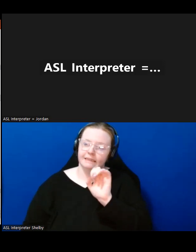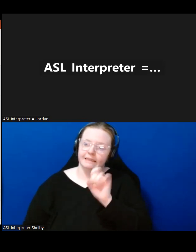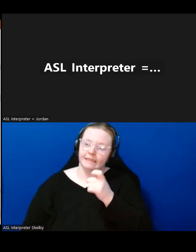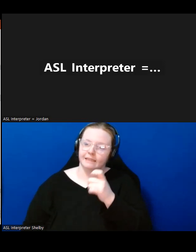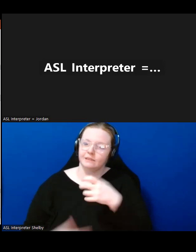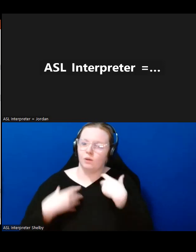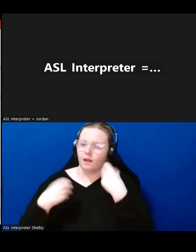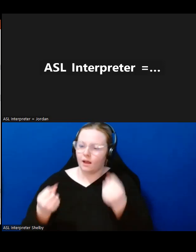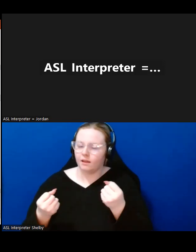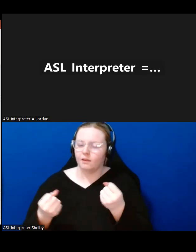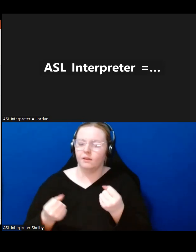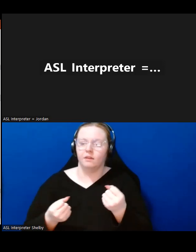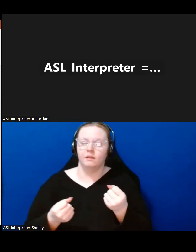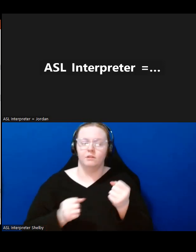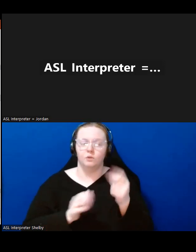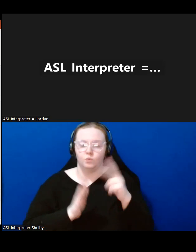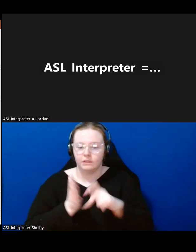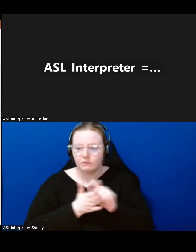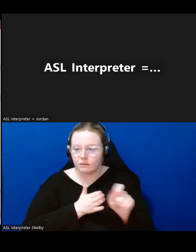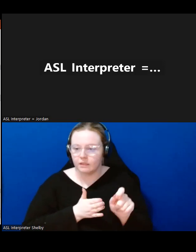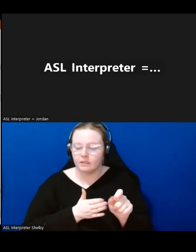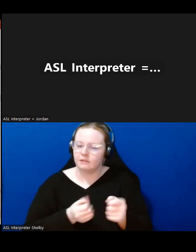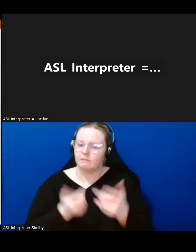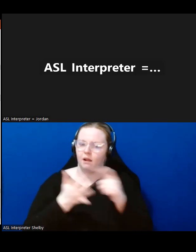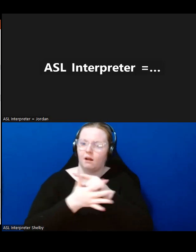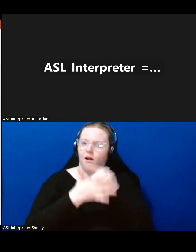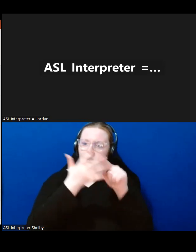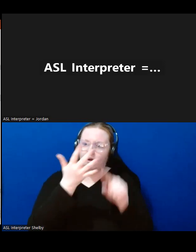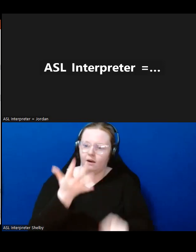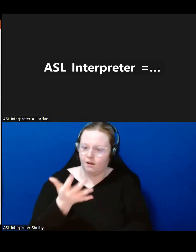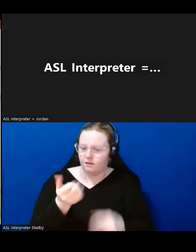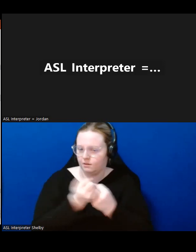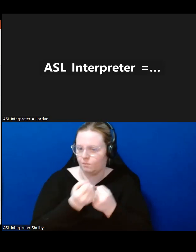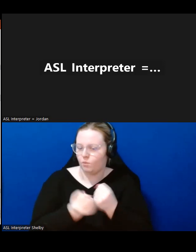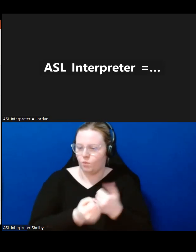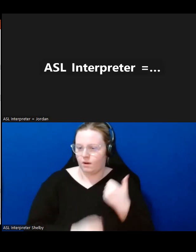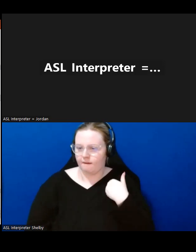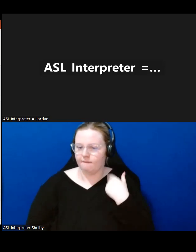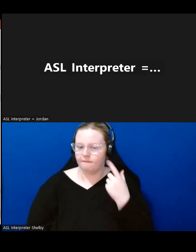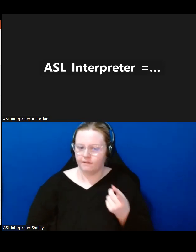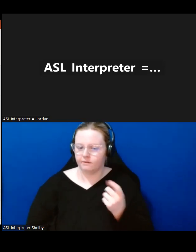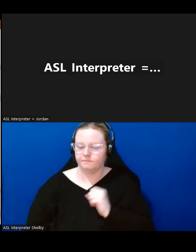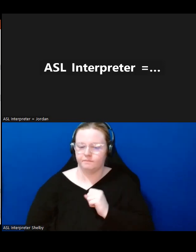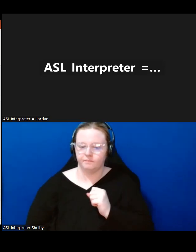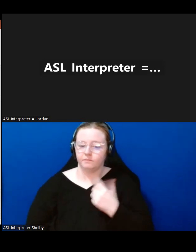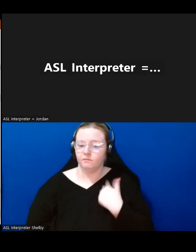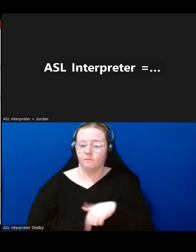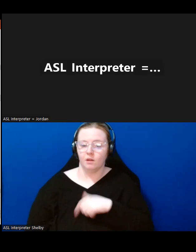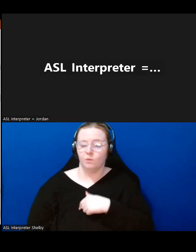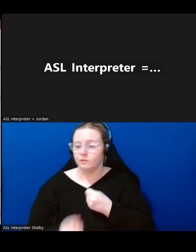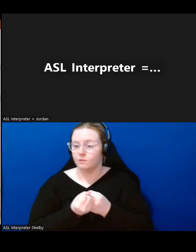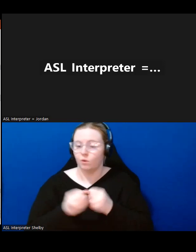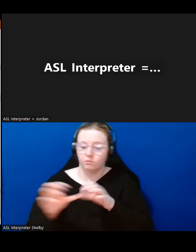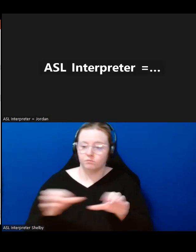and health and literacy. So I think we, you know, kind of cover the whole gamut there. And we take action in different ways by